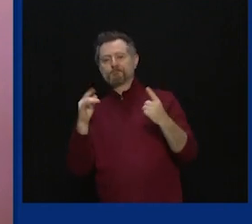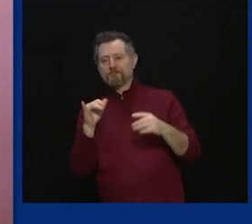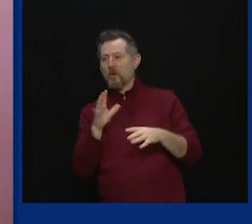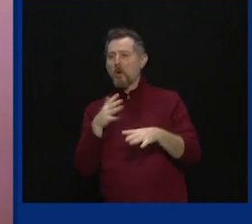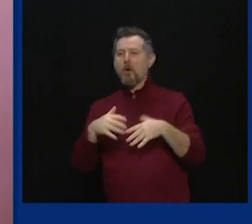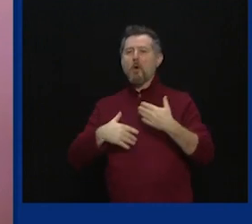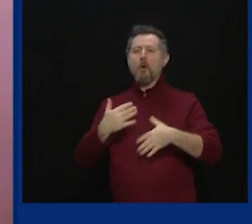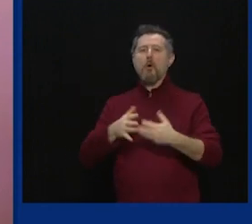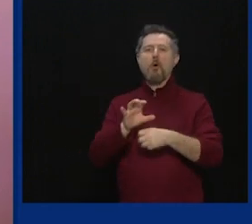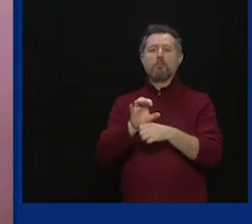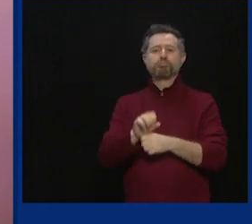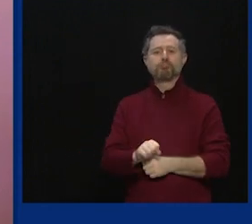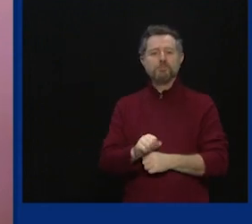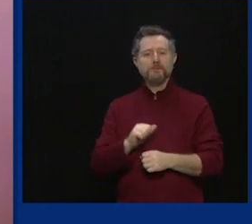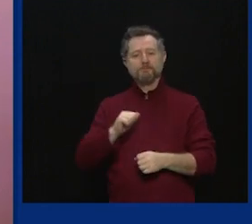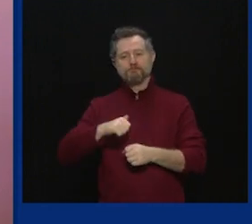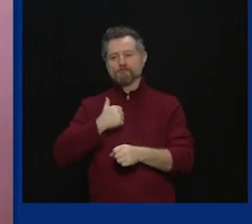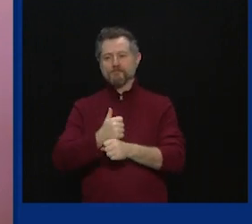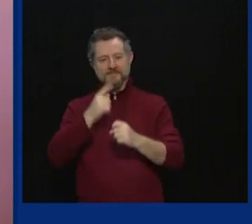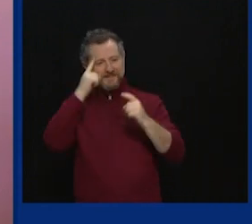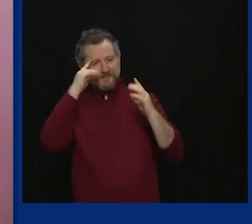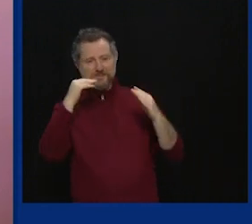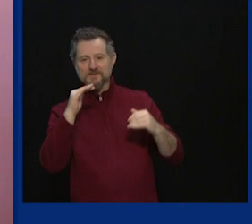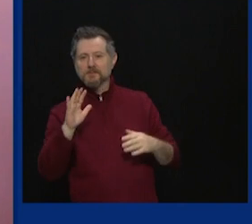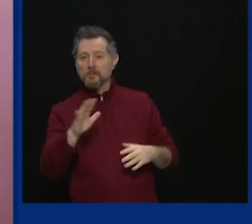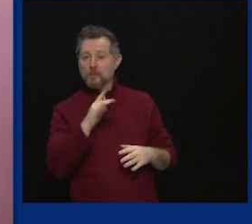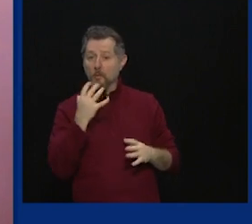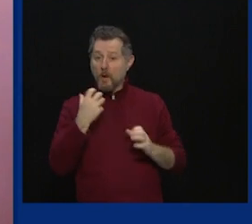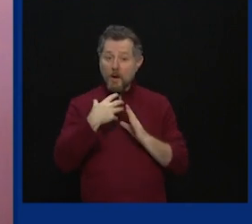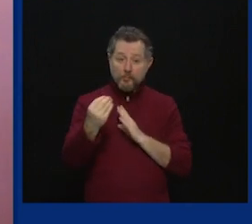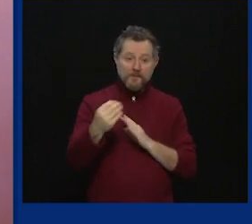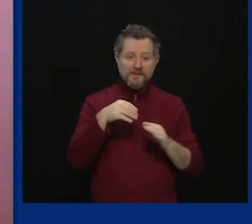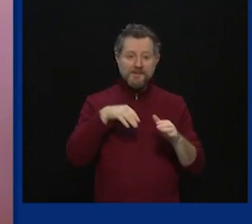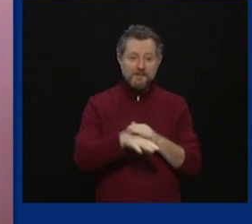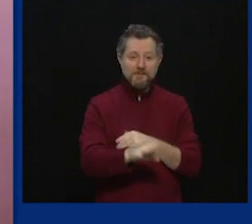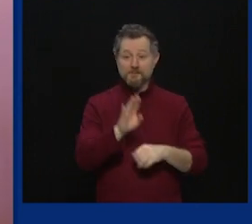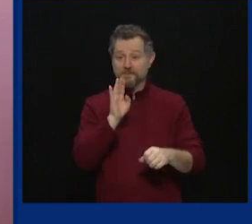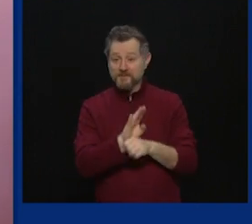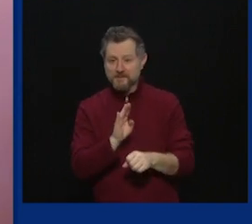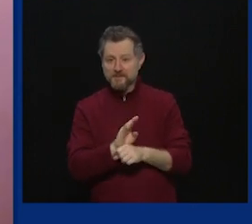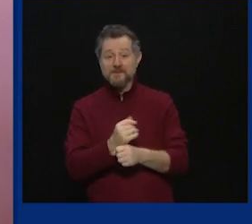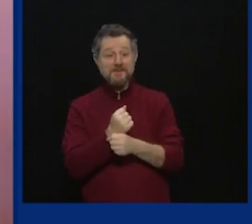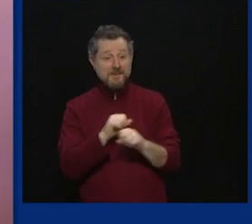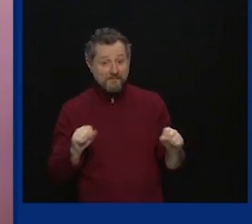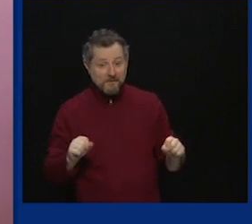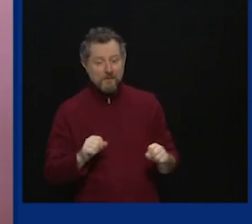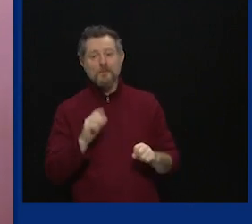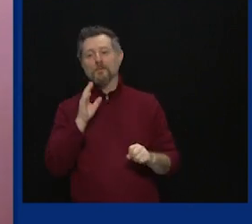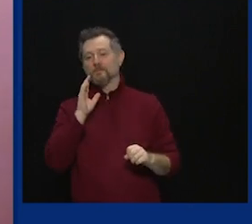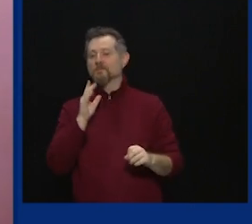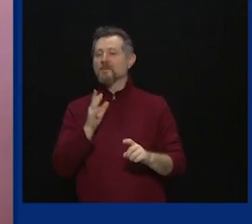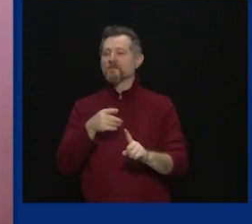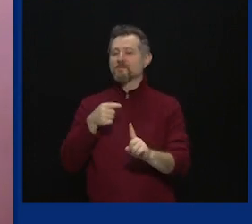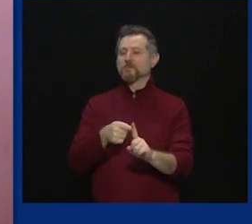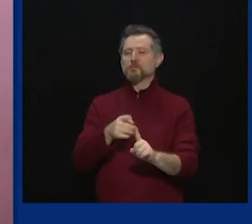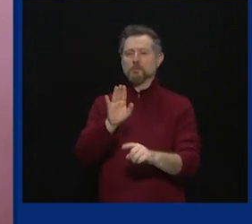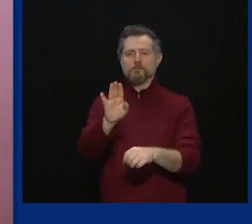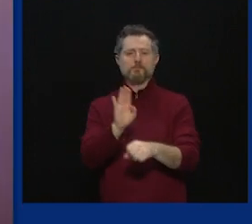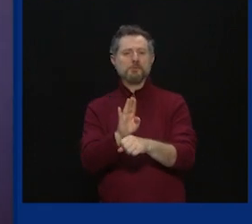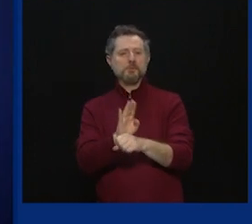know that when they want to go out and have coffee or tea and they be safe, they will come to Chapter 1. So thank you for all you do for us,